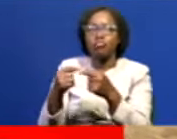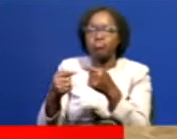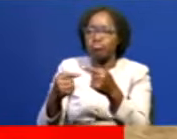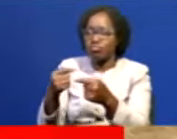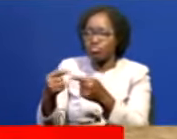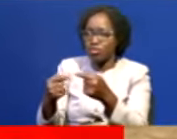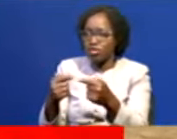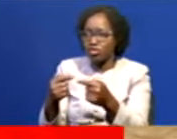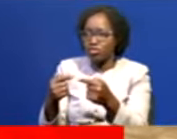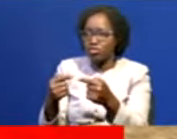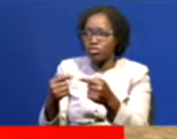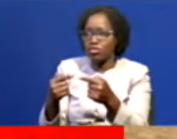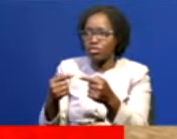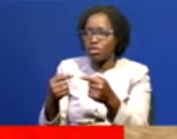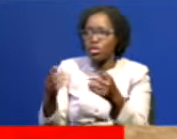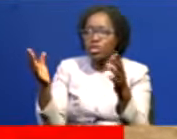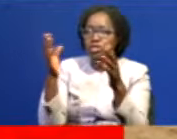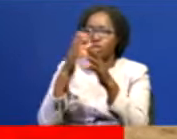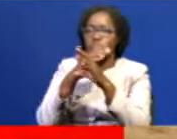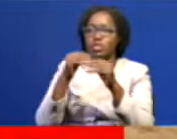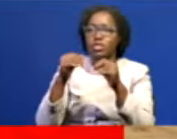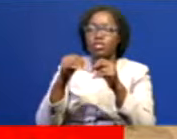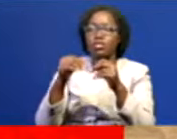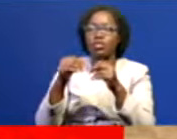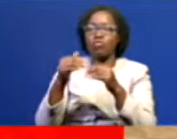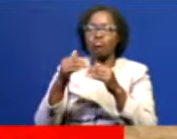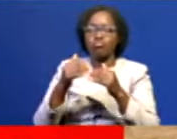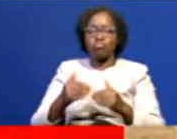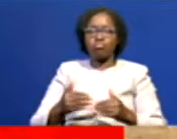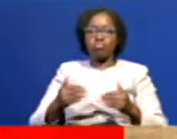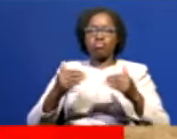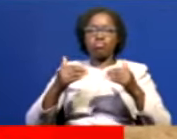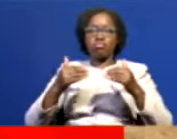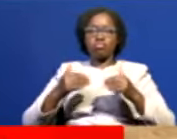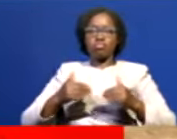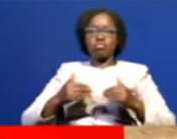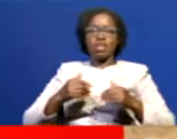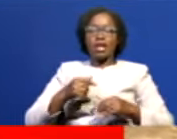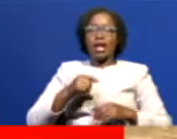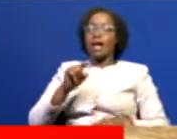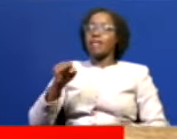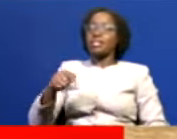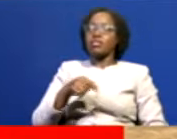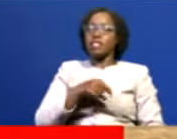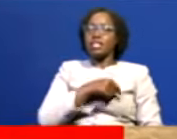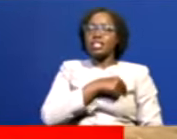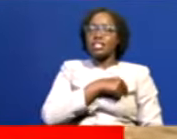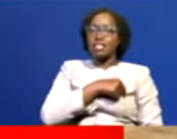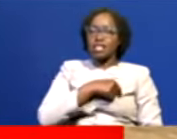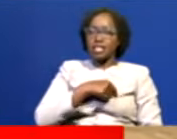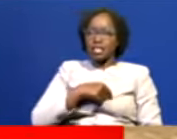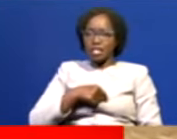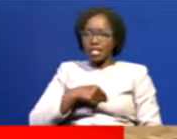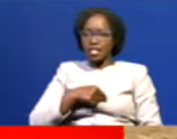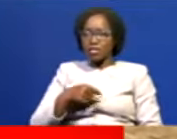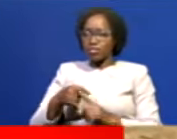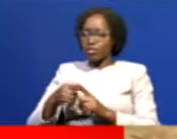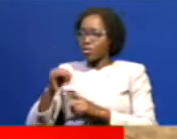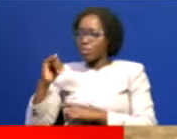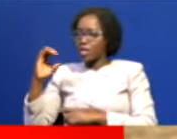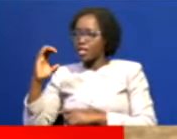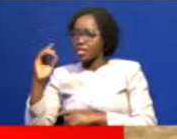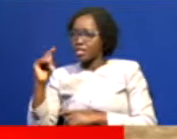to the presidential dais, where over 1,000 delegates are here from the ICT